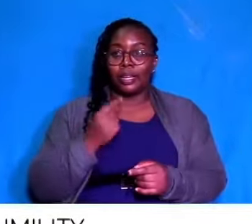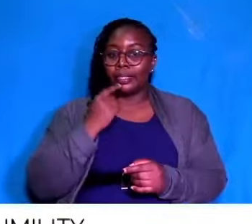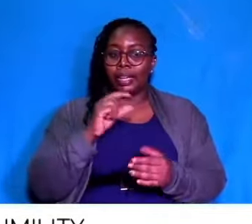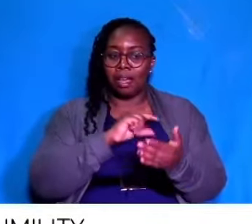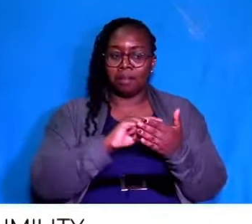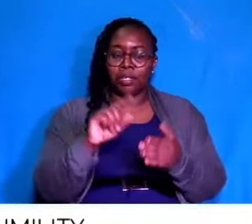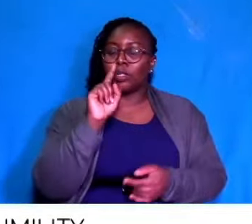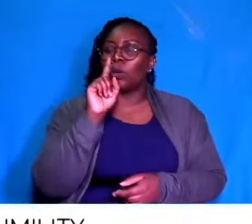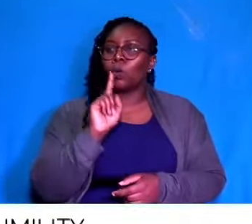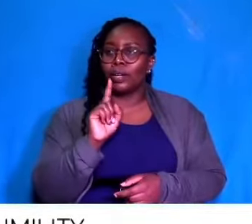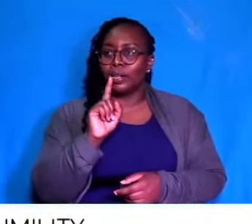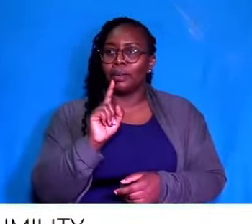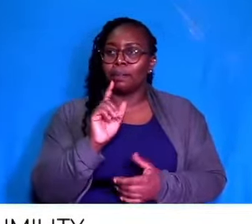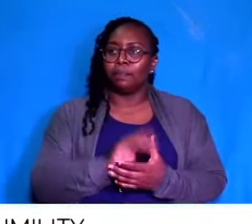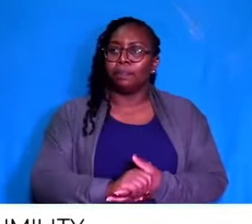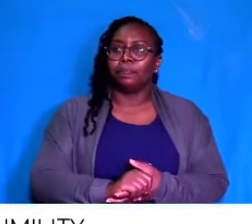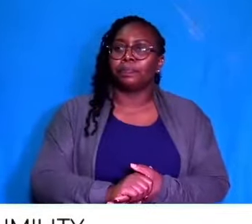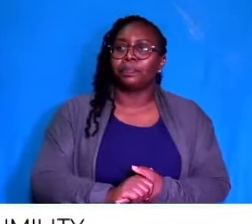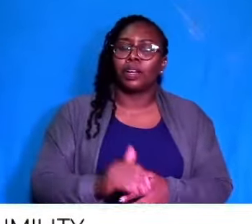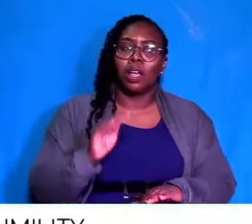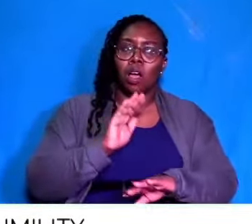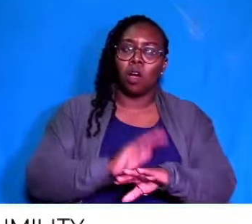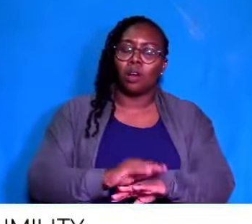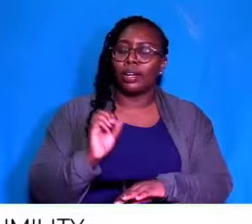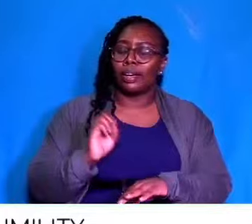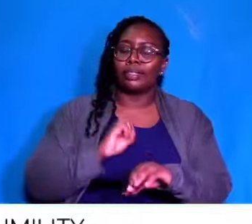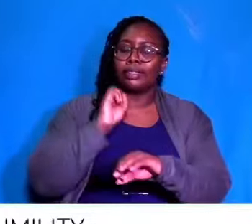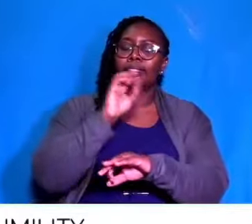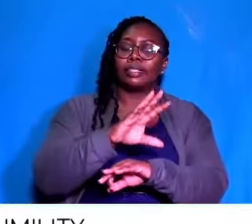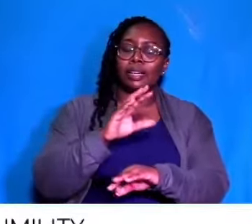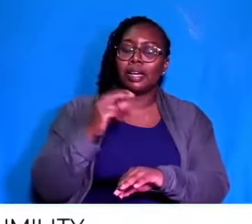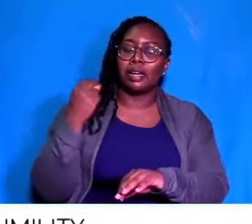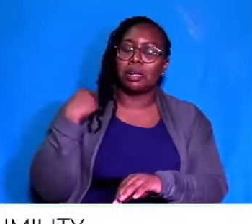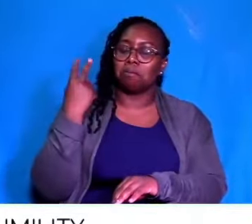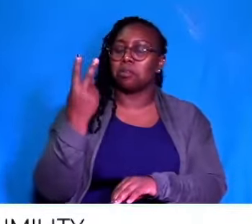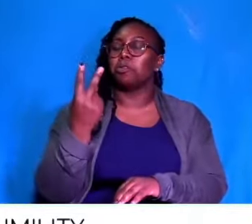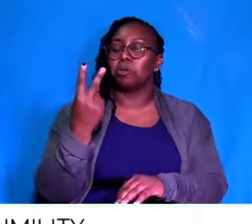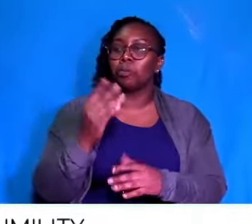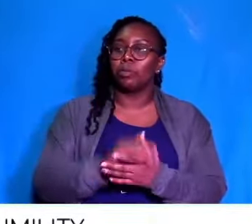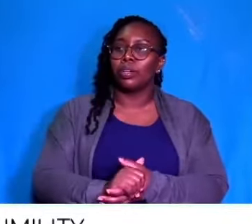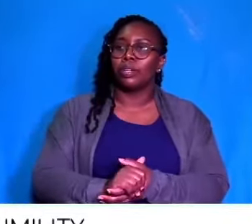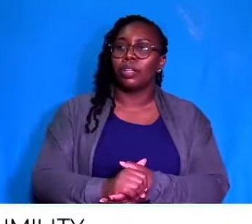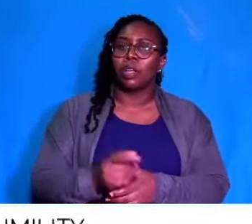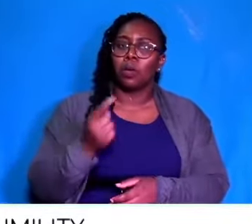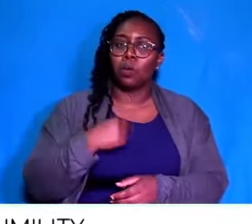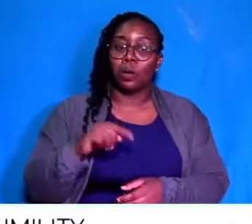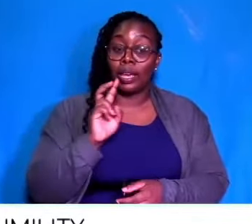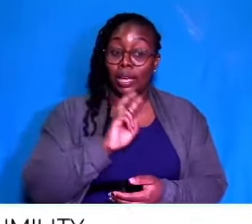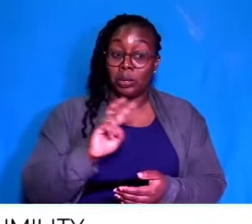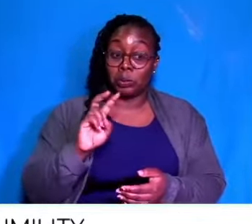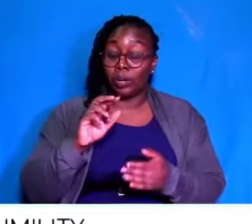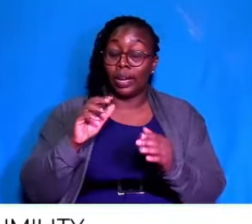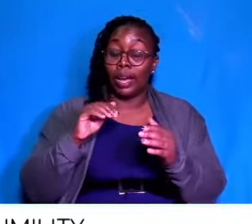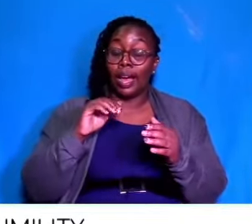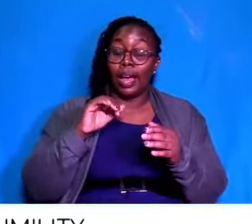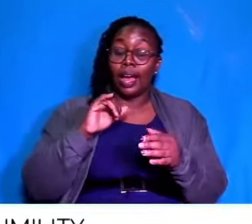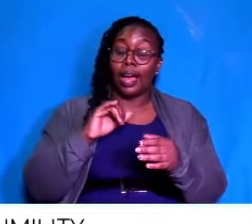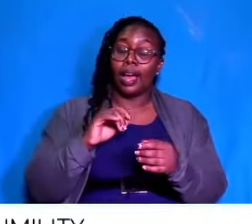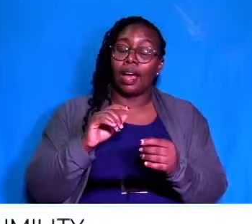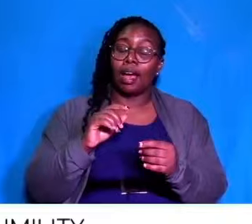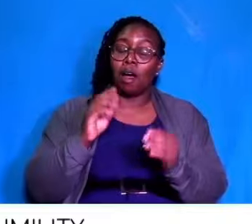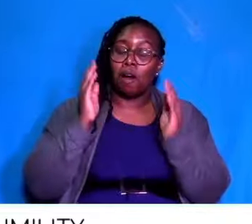second slide, the three outlines for the sermon today is we're going to look at humility as a